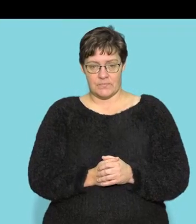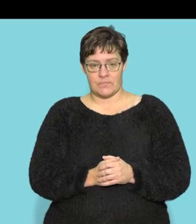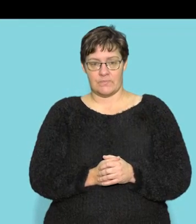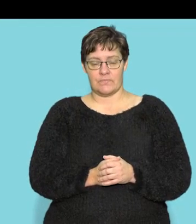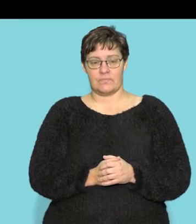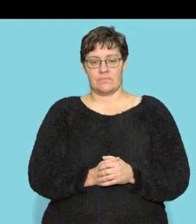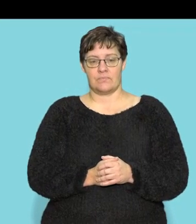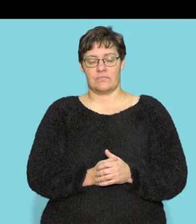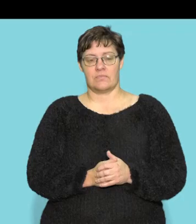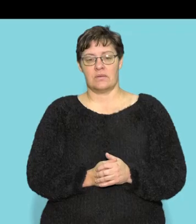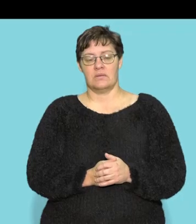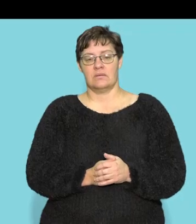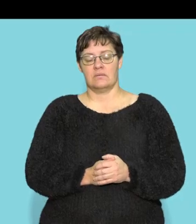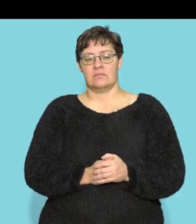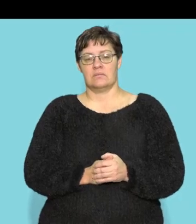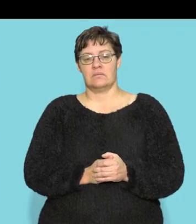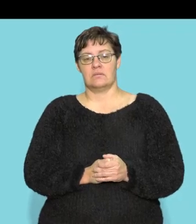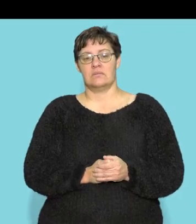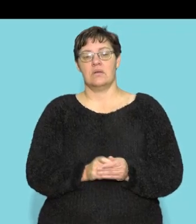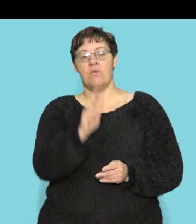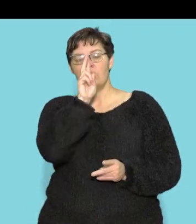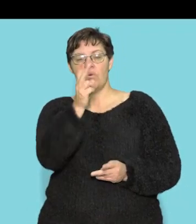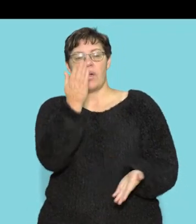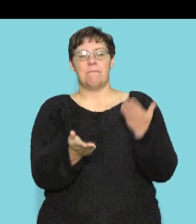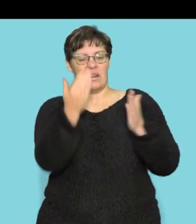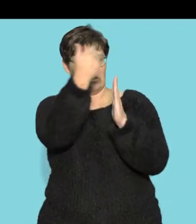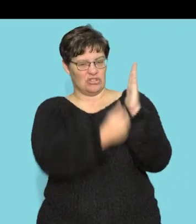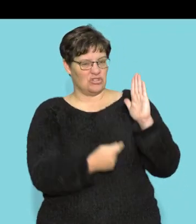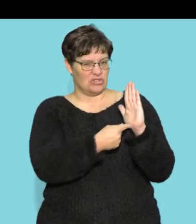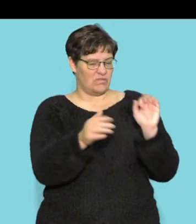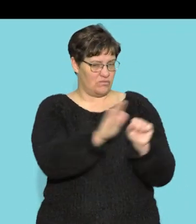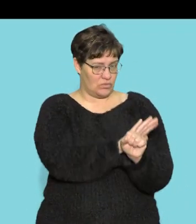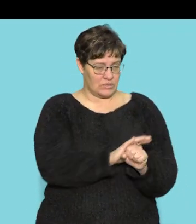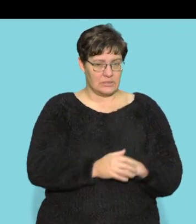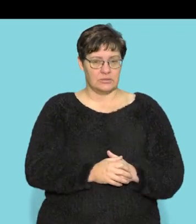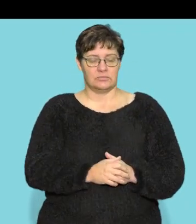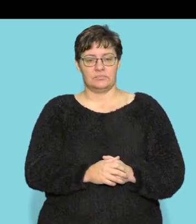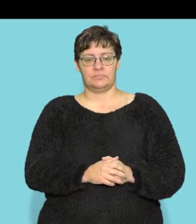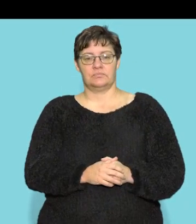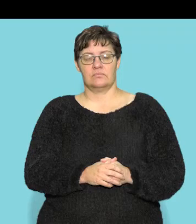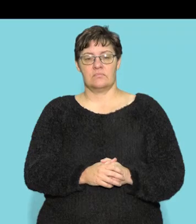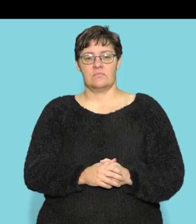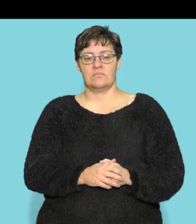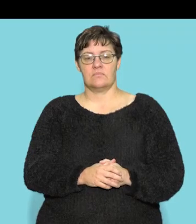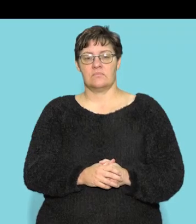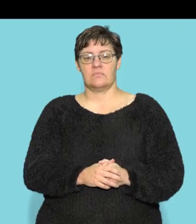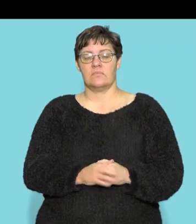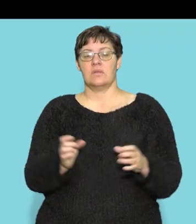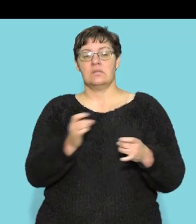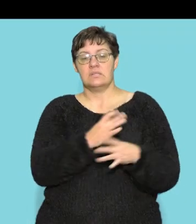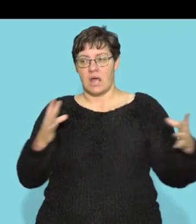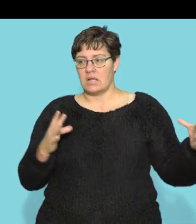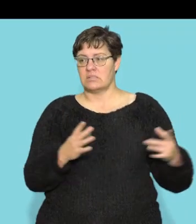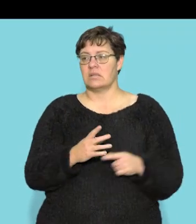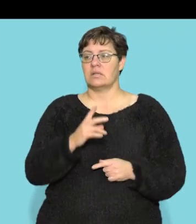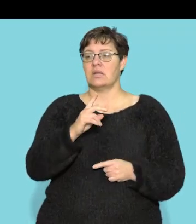Okay, so if you're looking at your balance sheet in its entirety now, right? You start off with your tangible